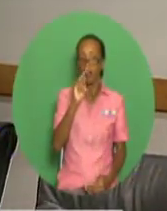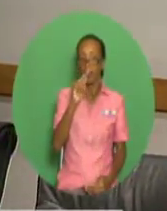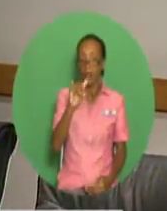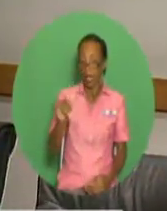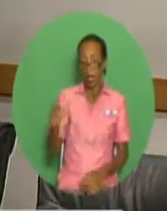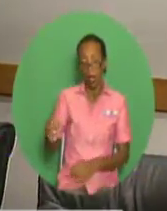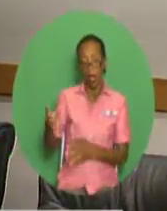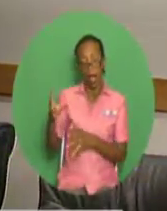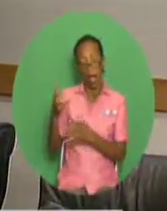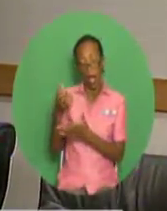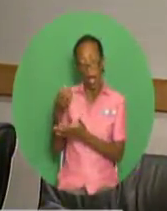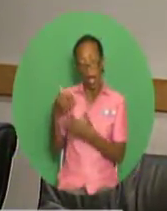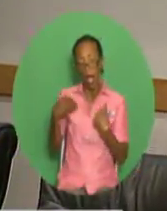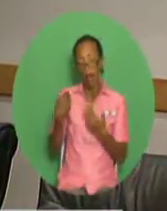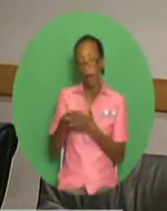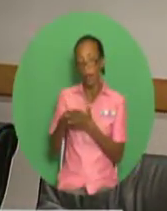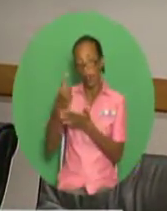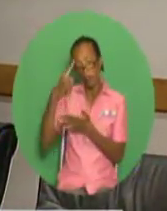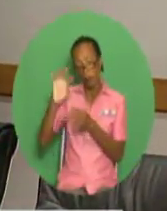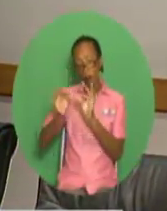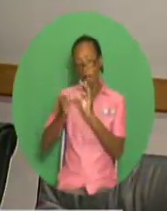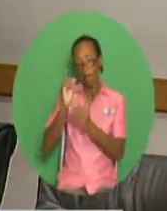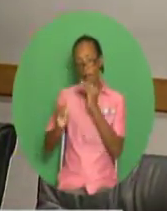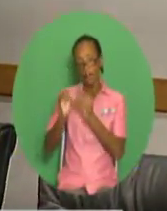money as well for the Mahaika Oval.